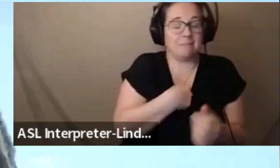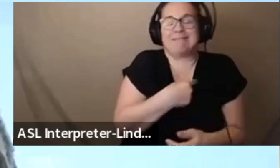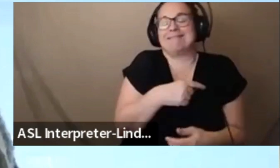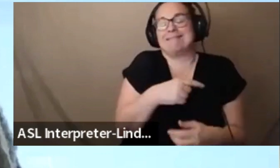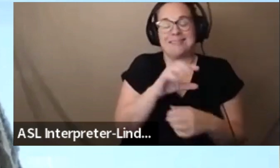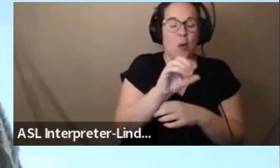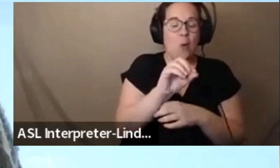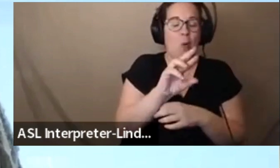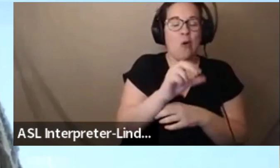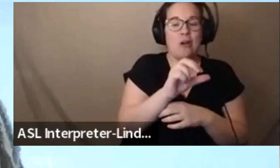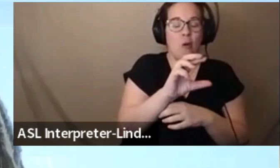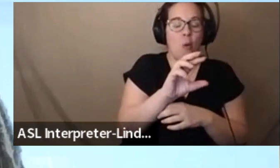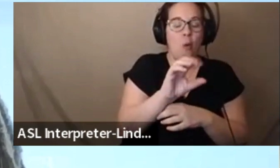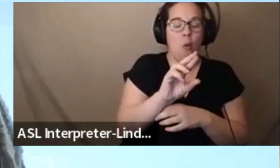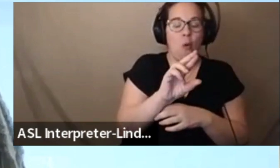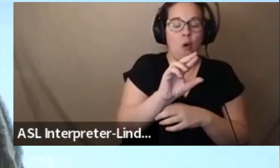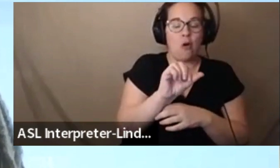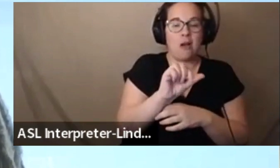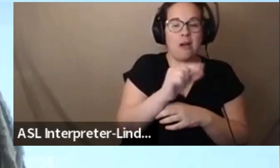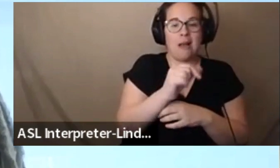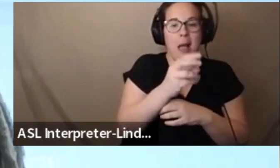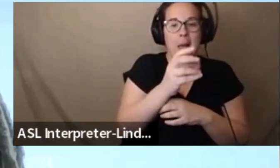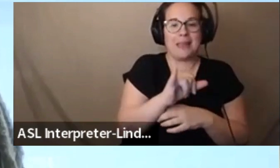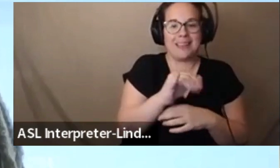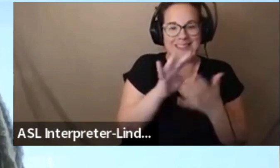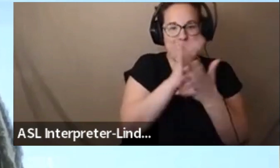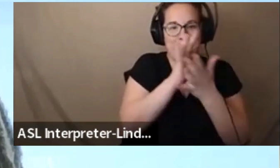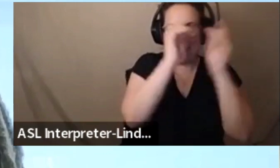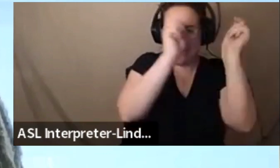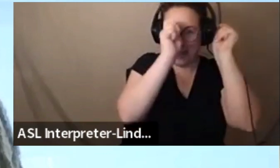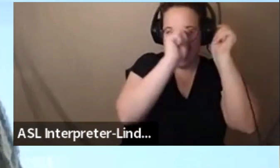questions, or that you were too shy or